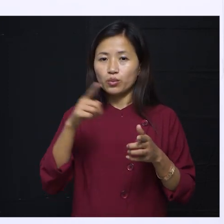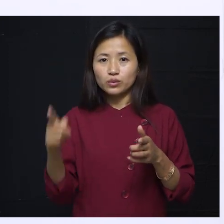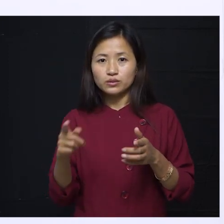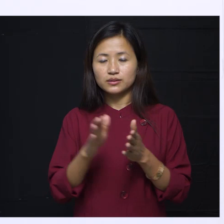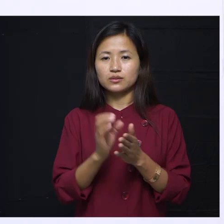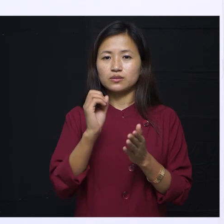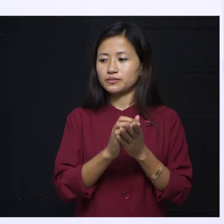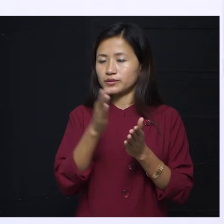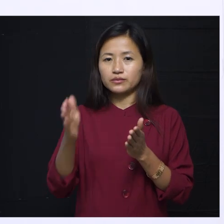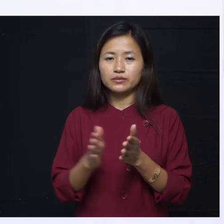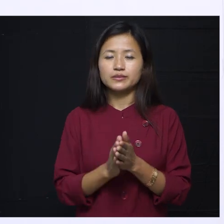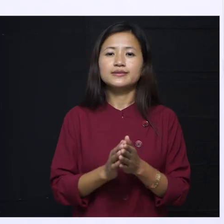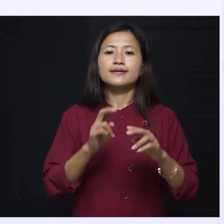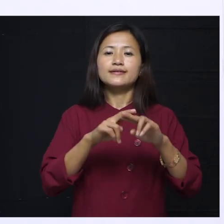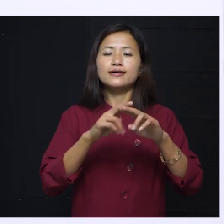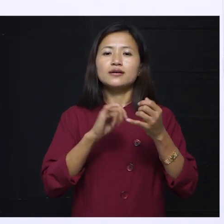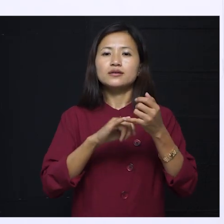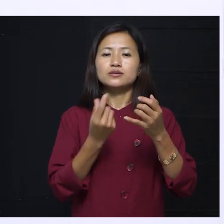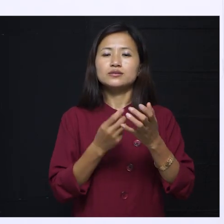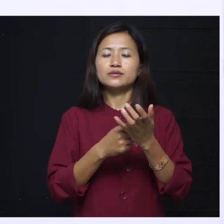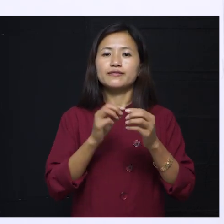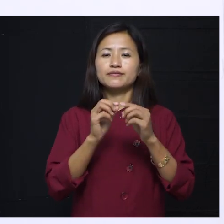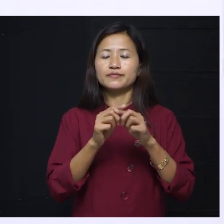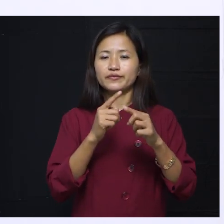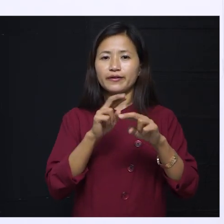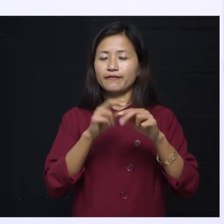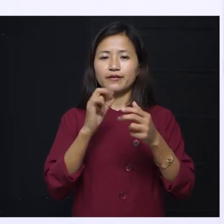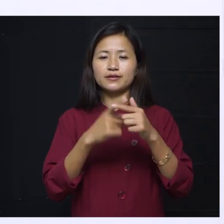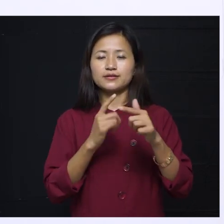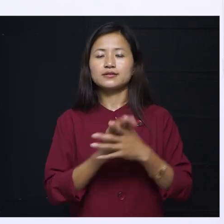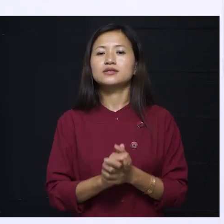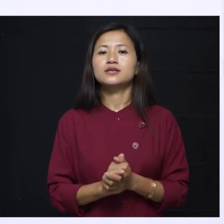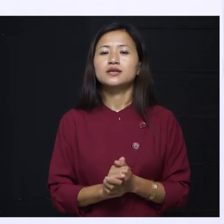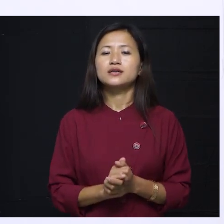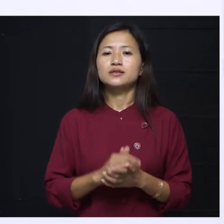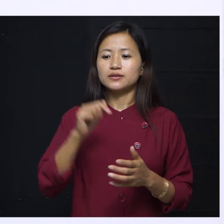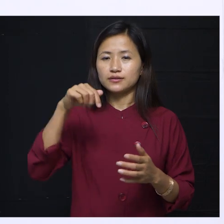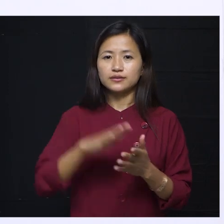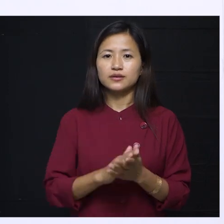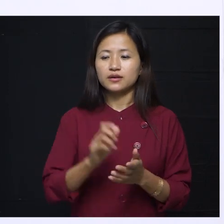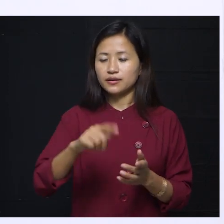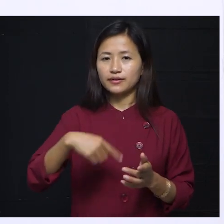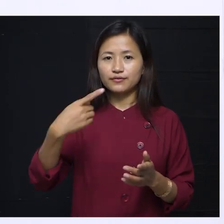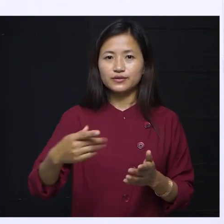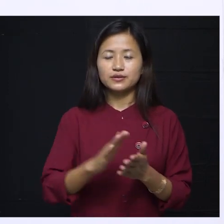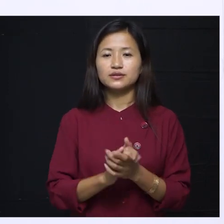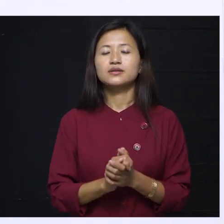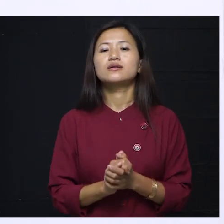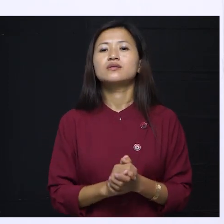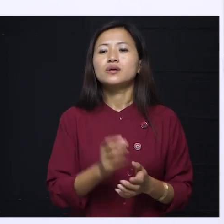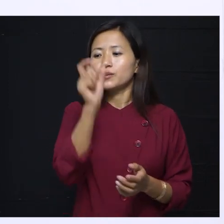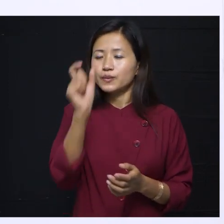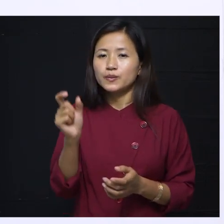So here, prefix, let's say this is before and suffix here is after. So if you take a look